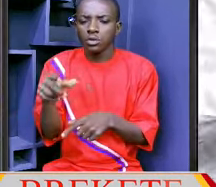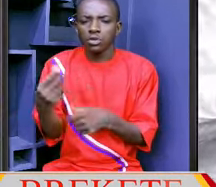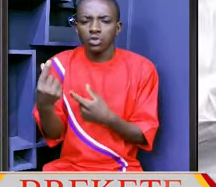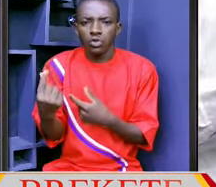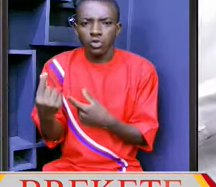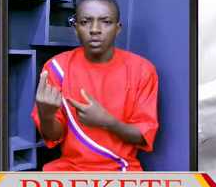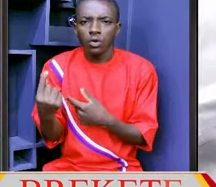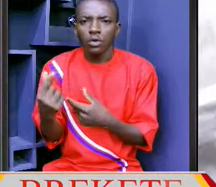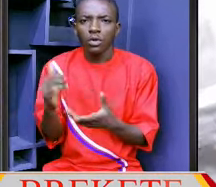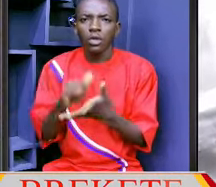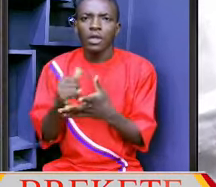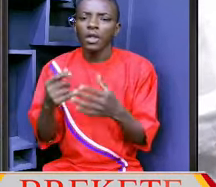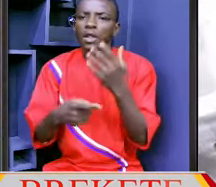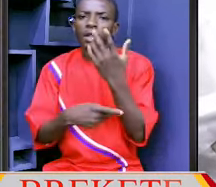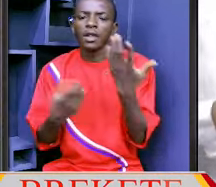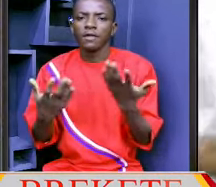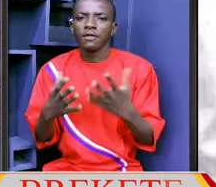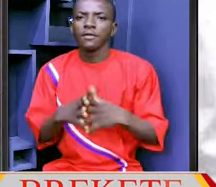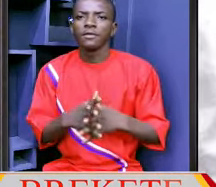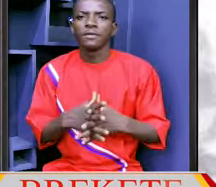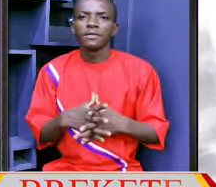piece.